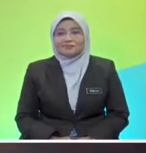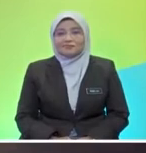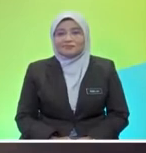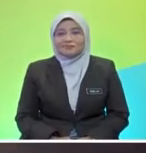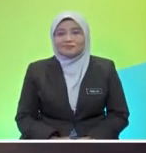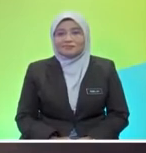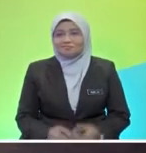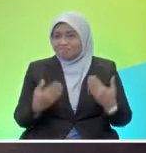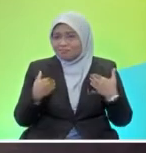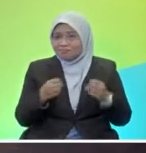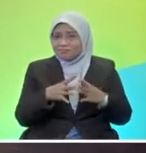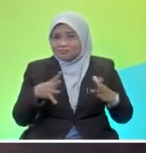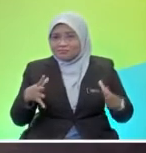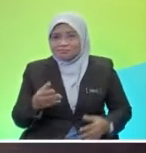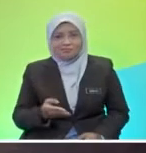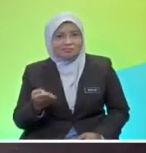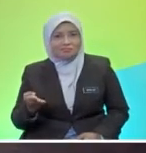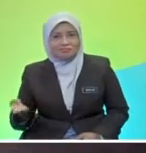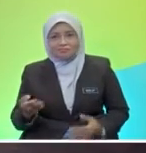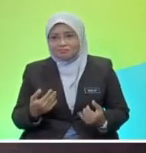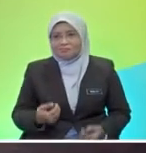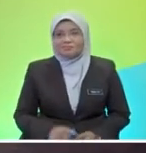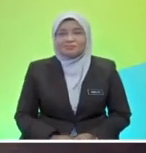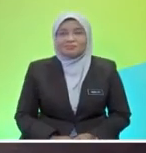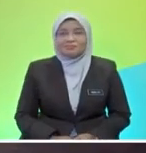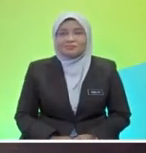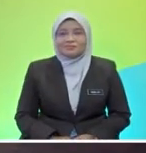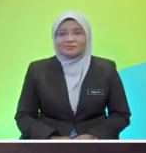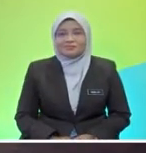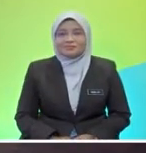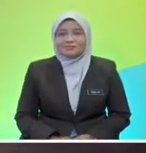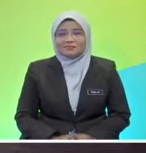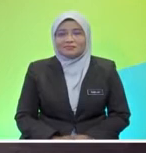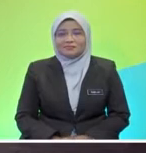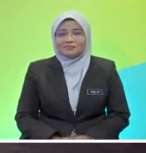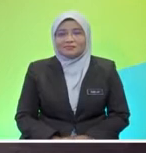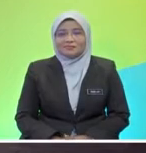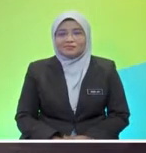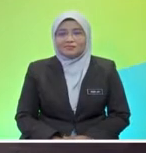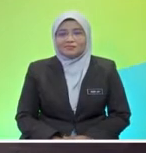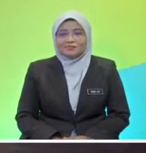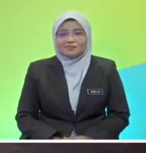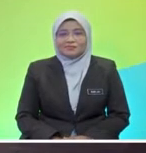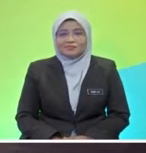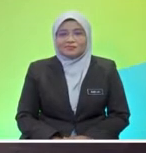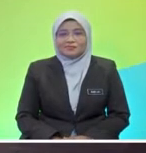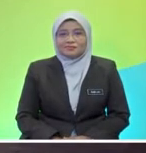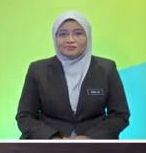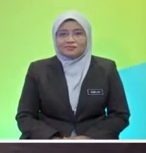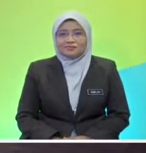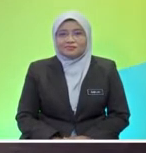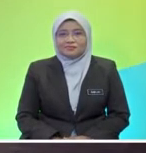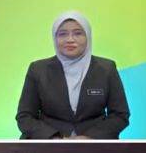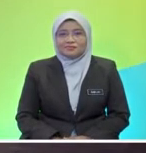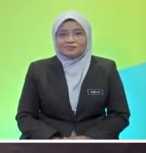do. But before that, I think, as usual, like every class, we have to do a bit of warm-up, right, teacher? Yes, Shafika. Why don't we